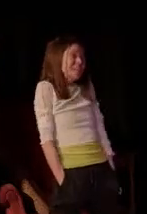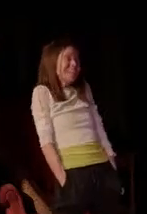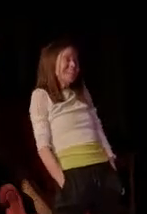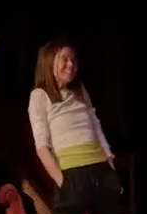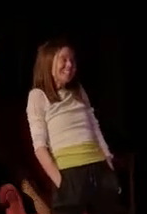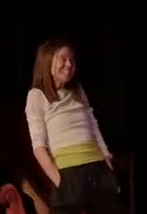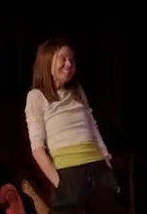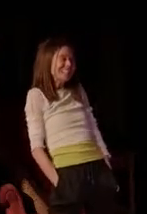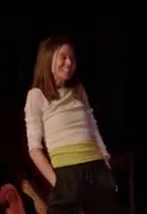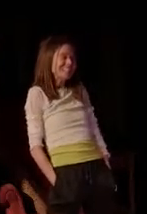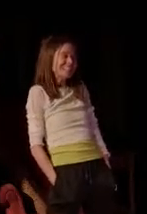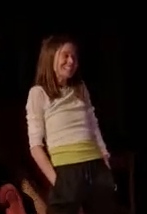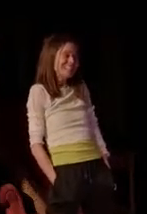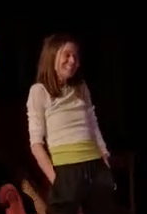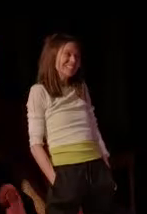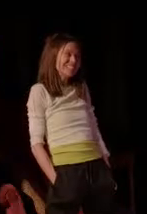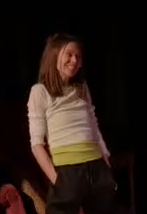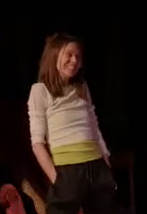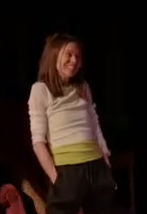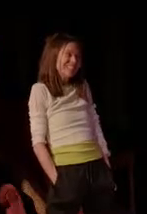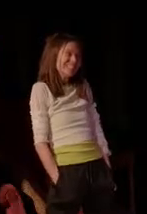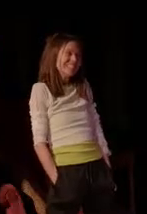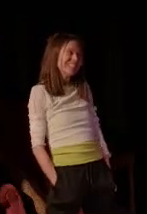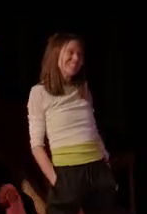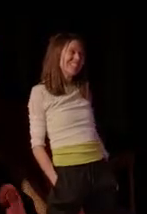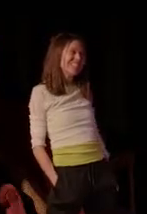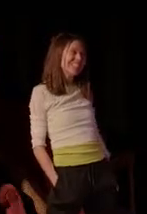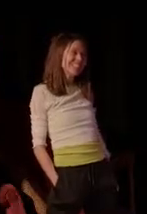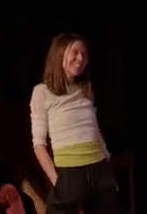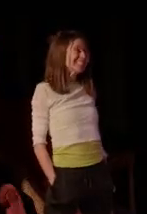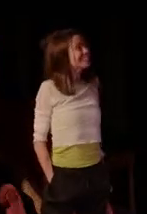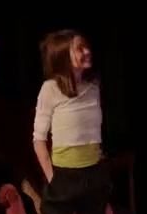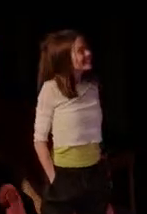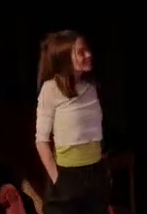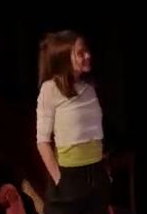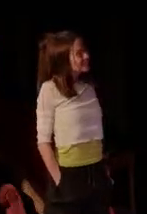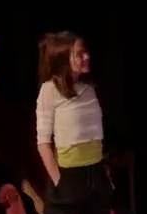I don't have bad breath. Garlic to cover it.